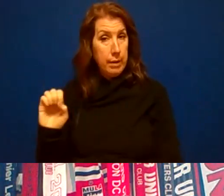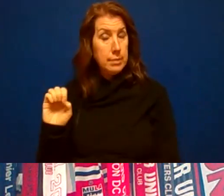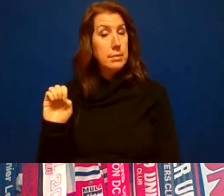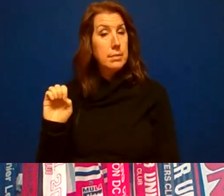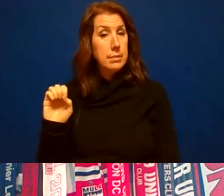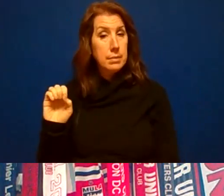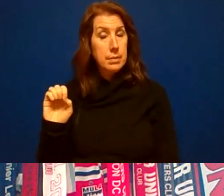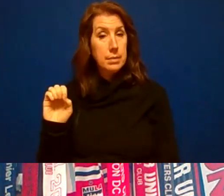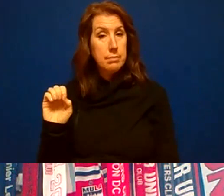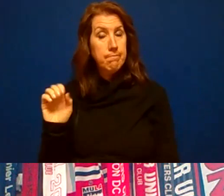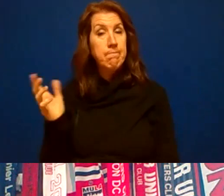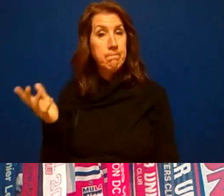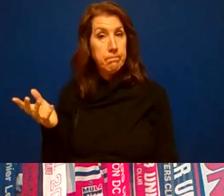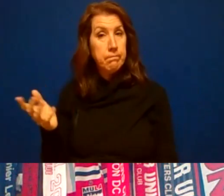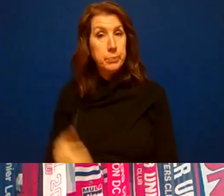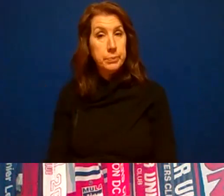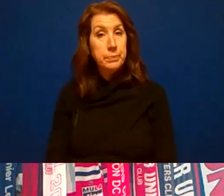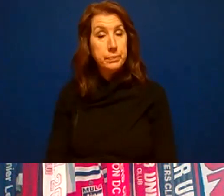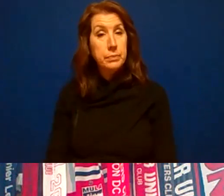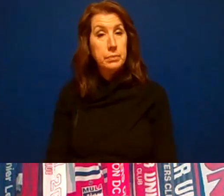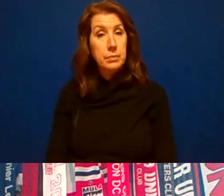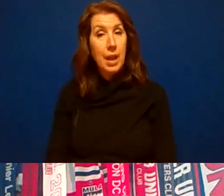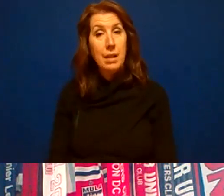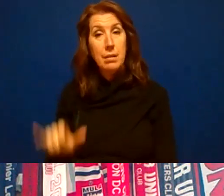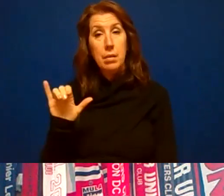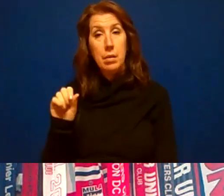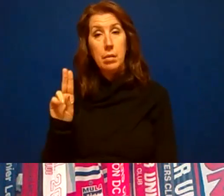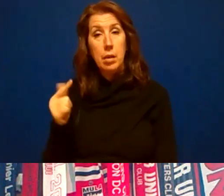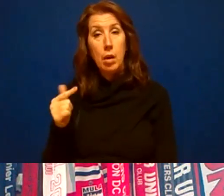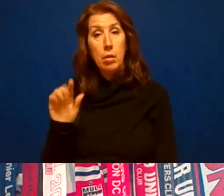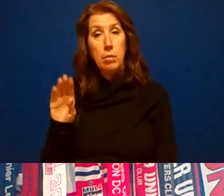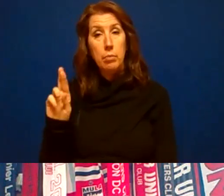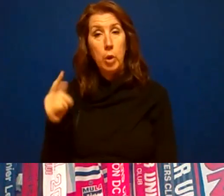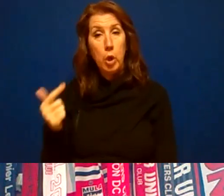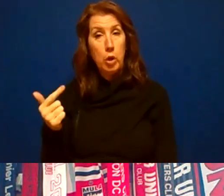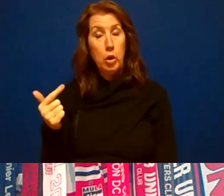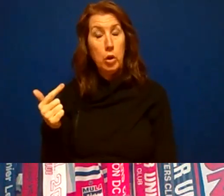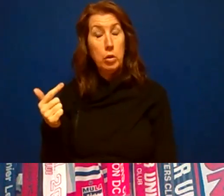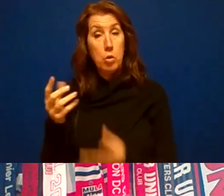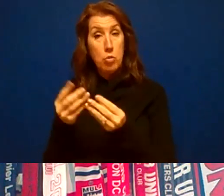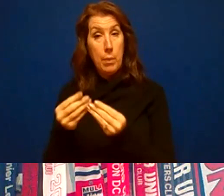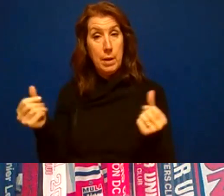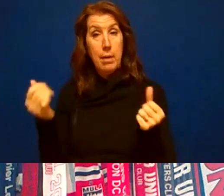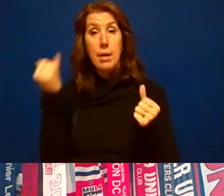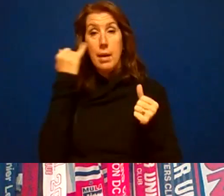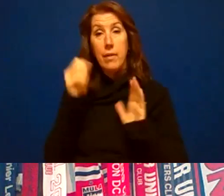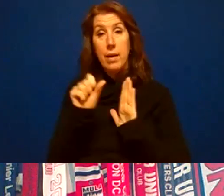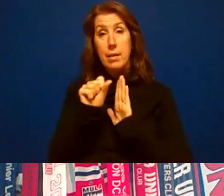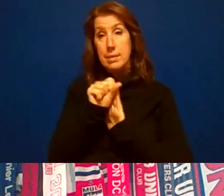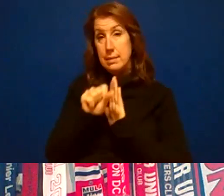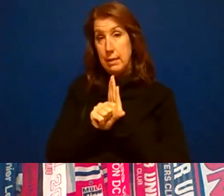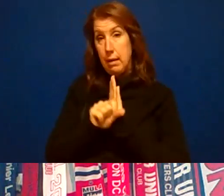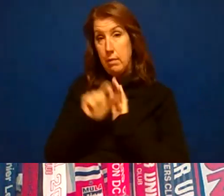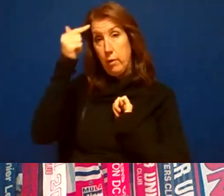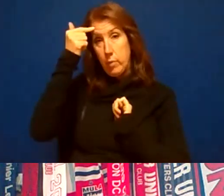potentially, a Youngberg remedy if the state has the ability to,